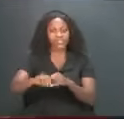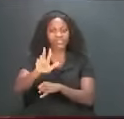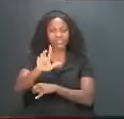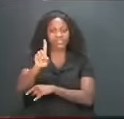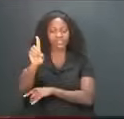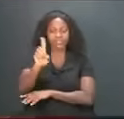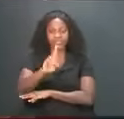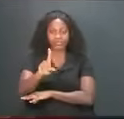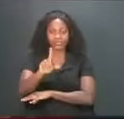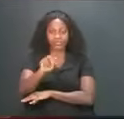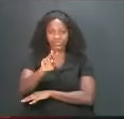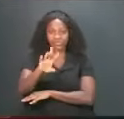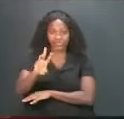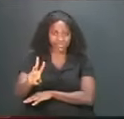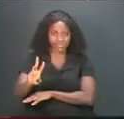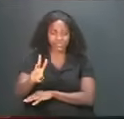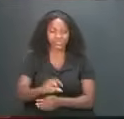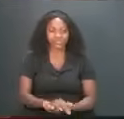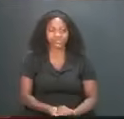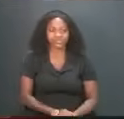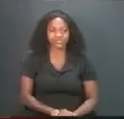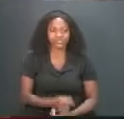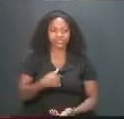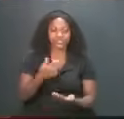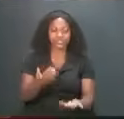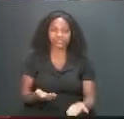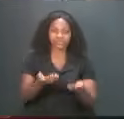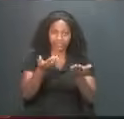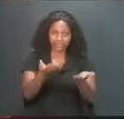December 2026. I so move.